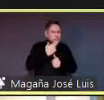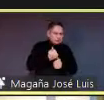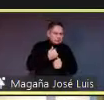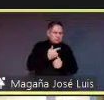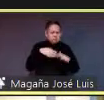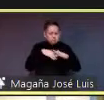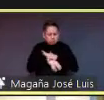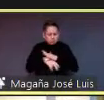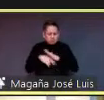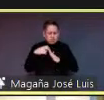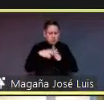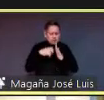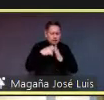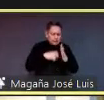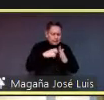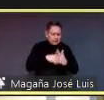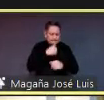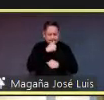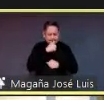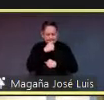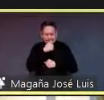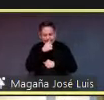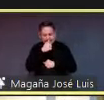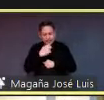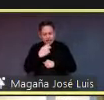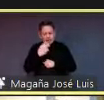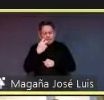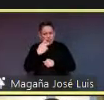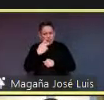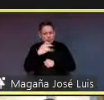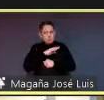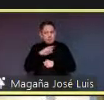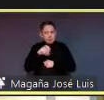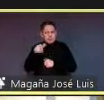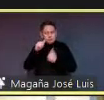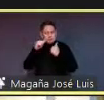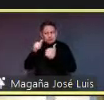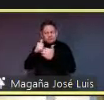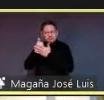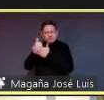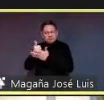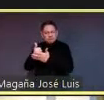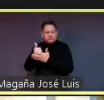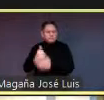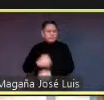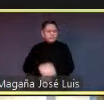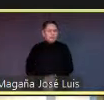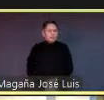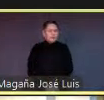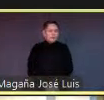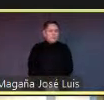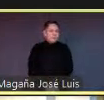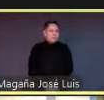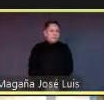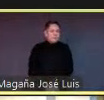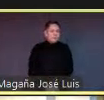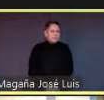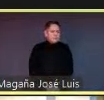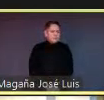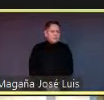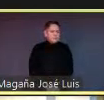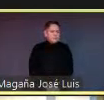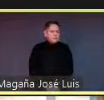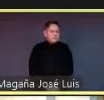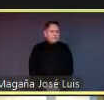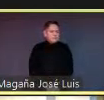to make more and more adjustments so that they can, in a timely way, respond to the demands. Adjustments